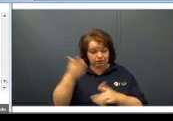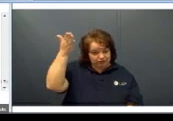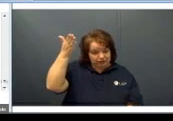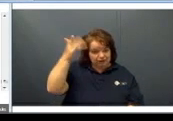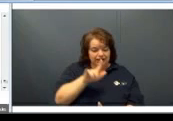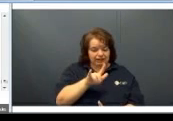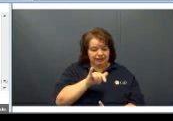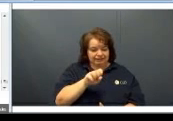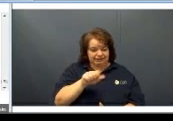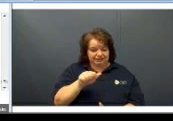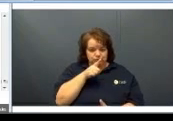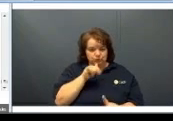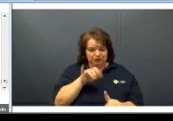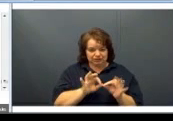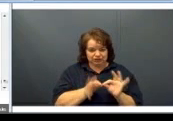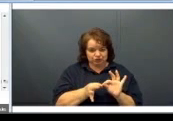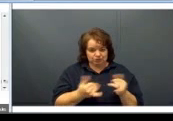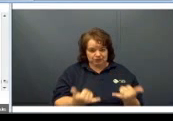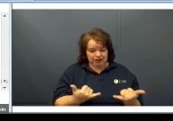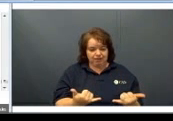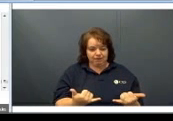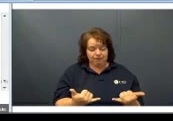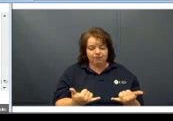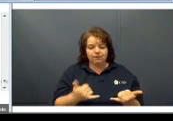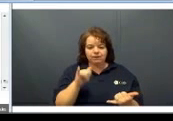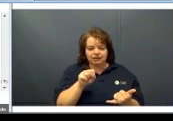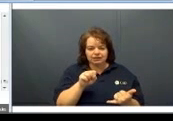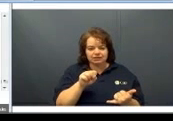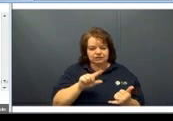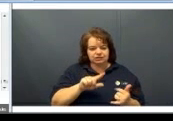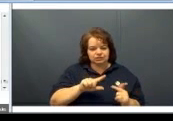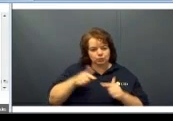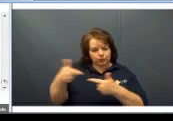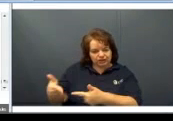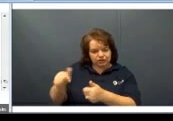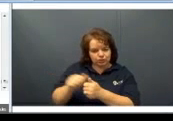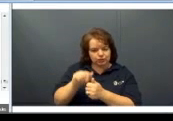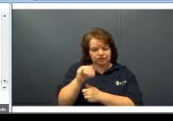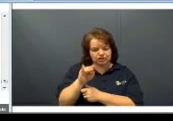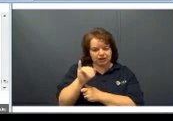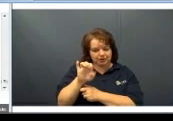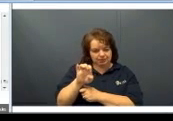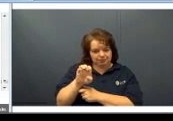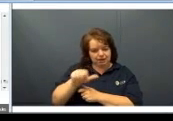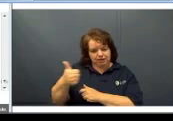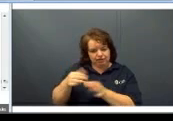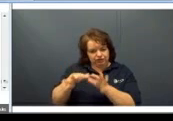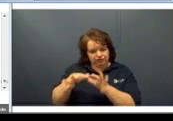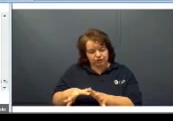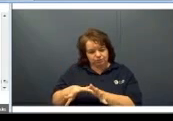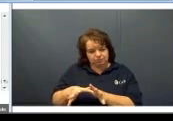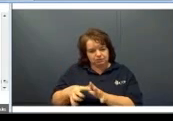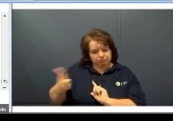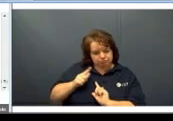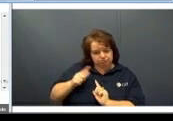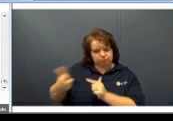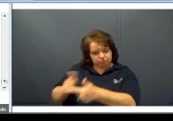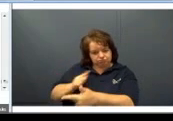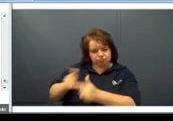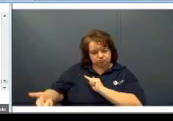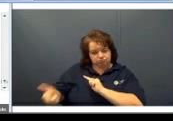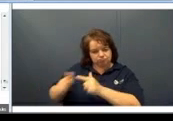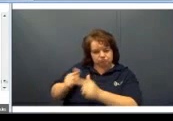And if you've noticed throughout our presentation, Lisa, who's working now, is switching off with Jamie, another